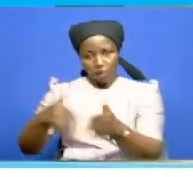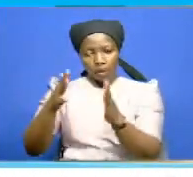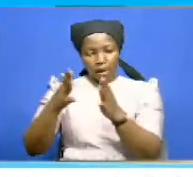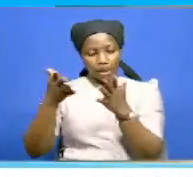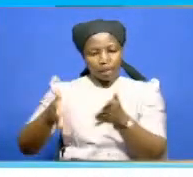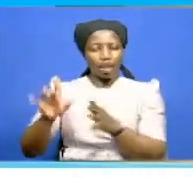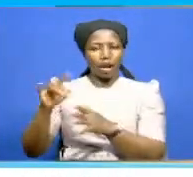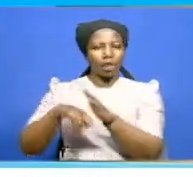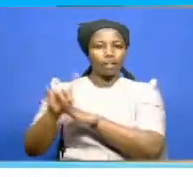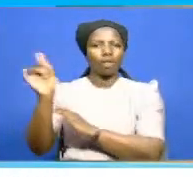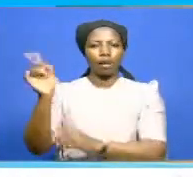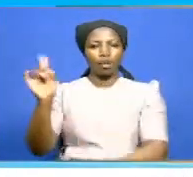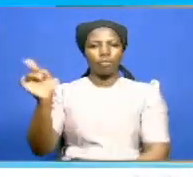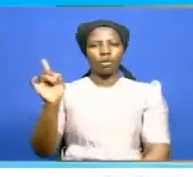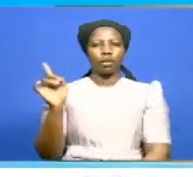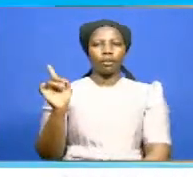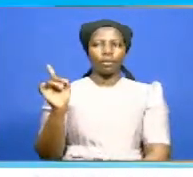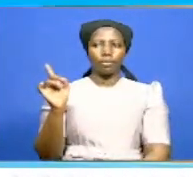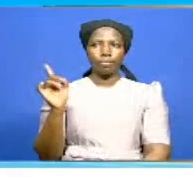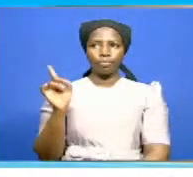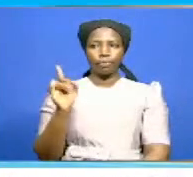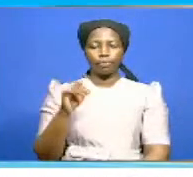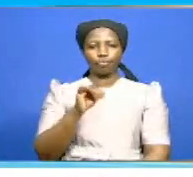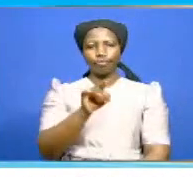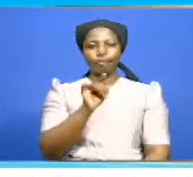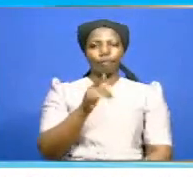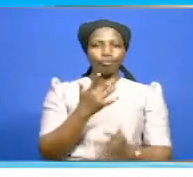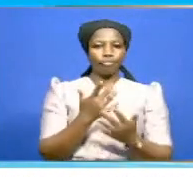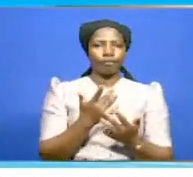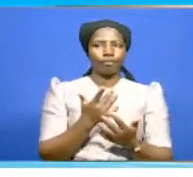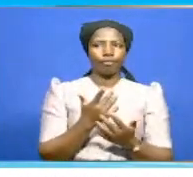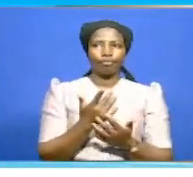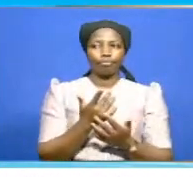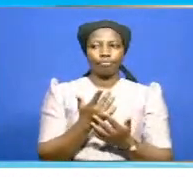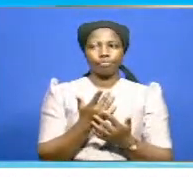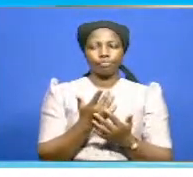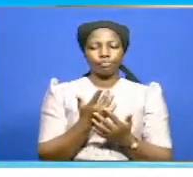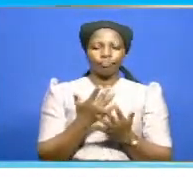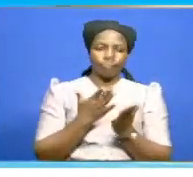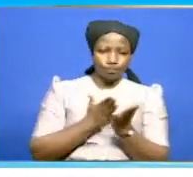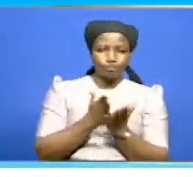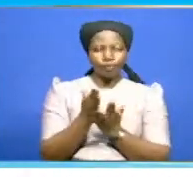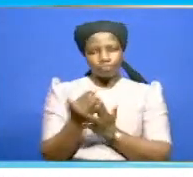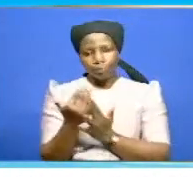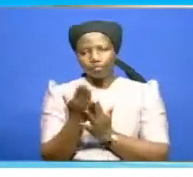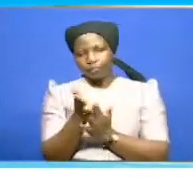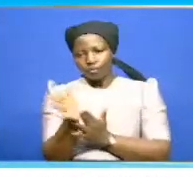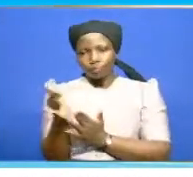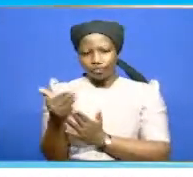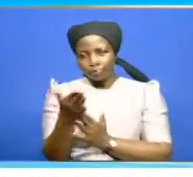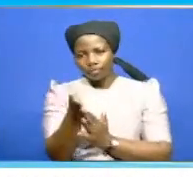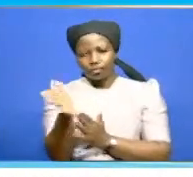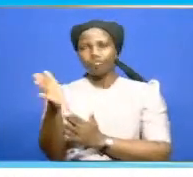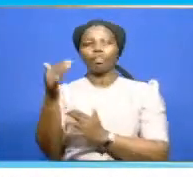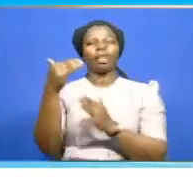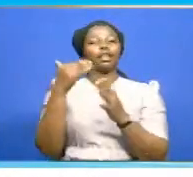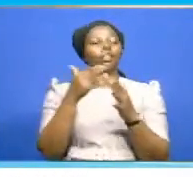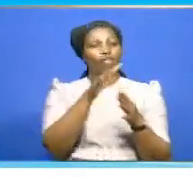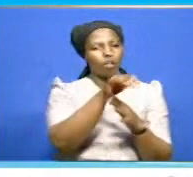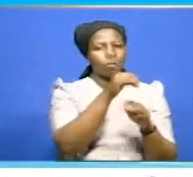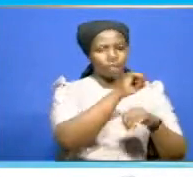in Nairobi. It is necking its way through various roads from State House